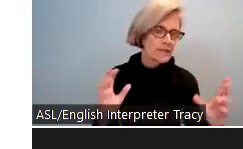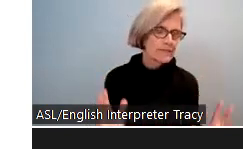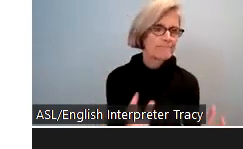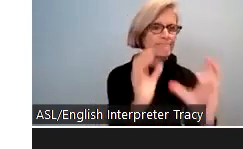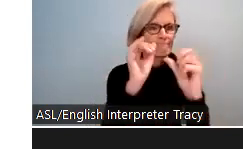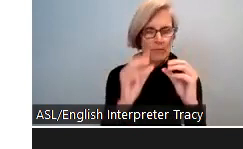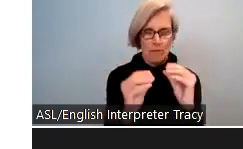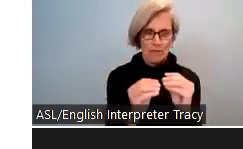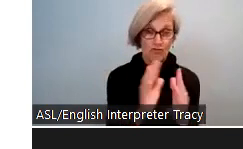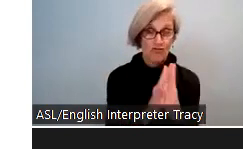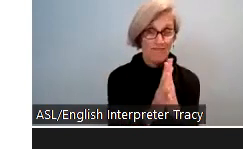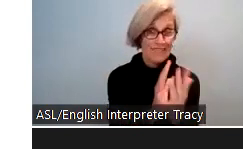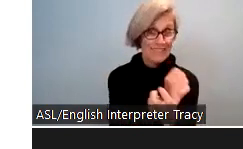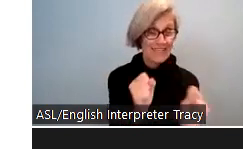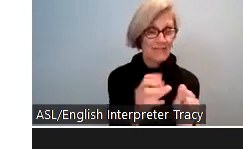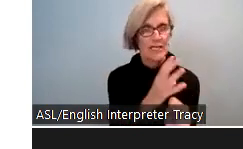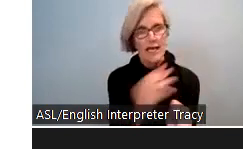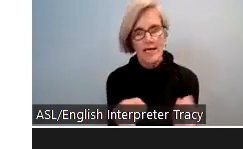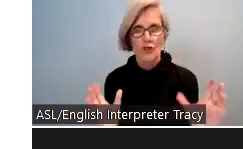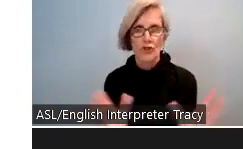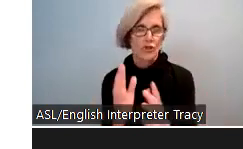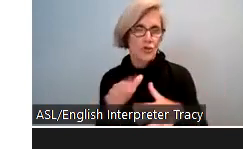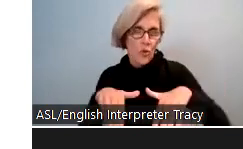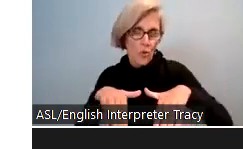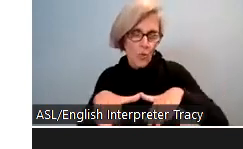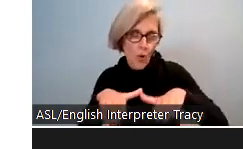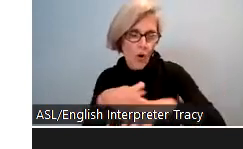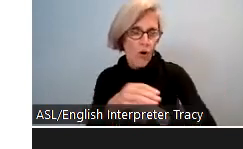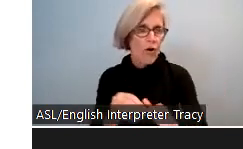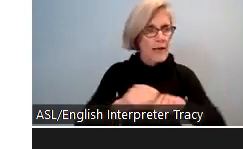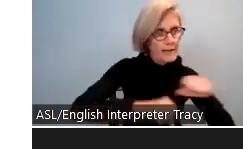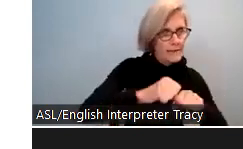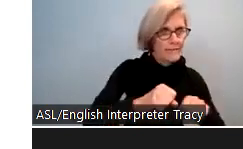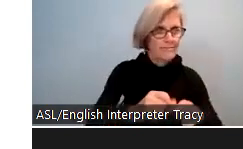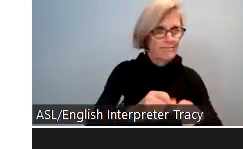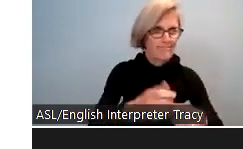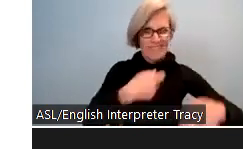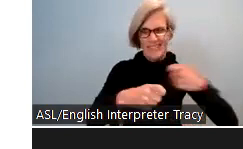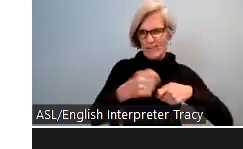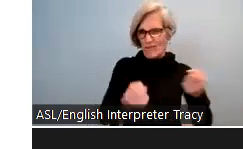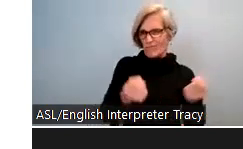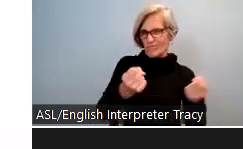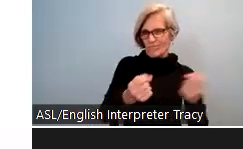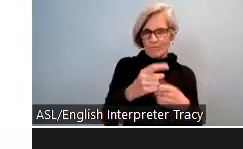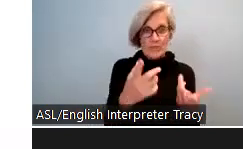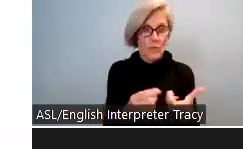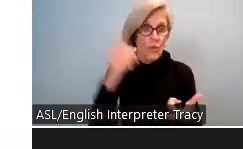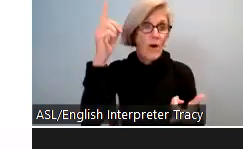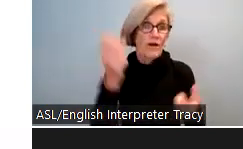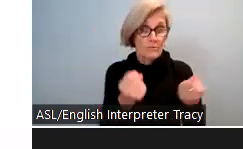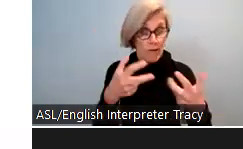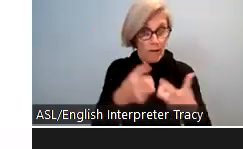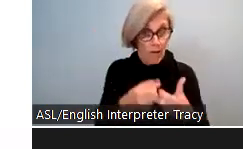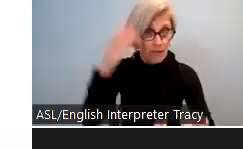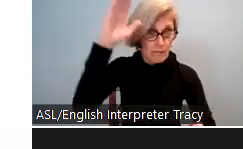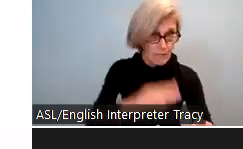and biking. This was launched to reduce traffic collisions and encourage people to walk and bike